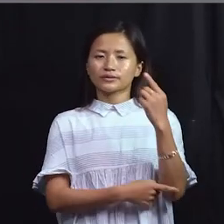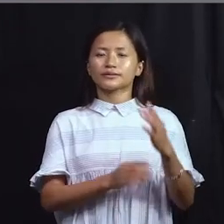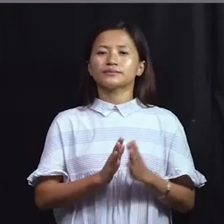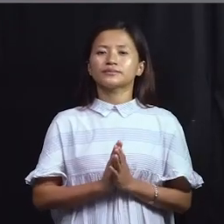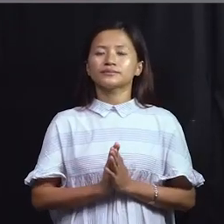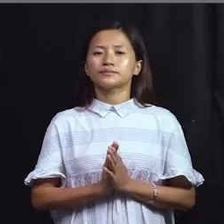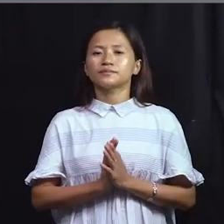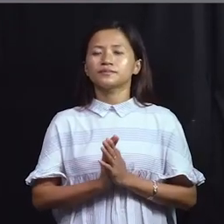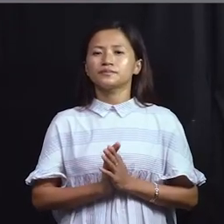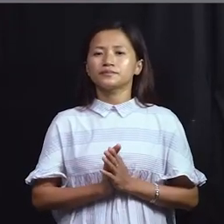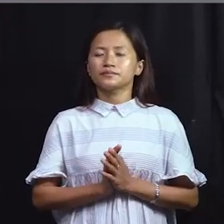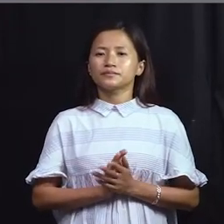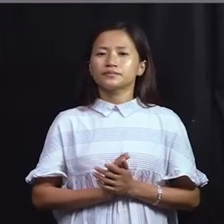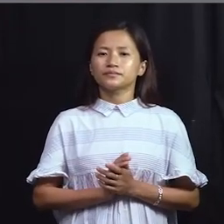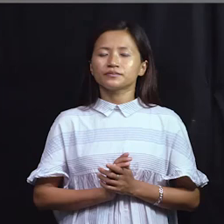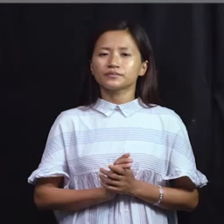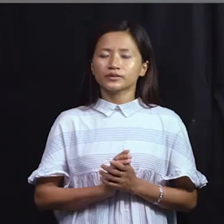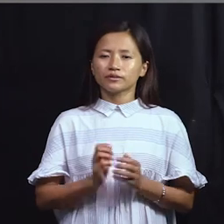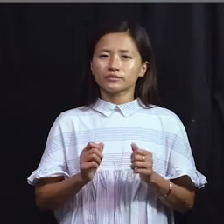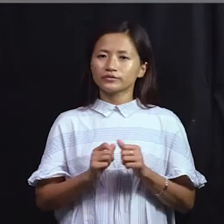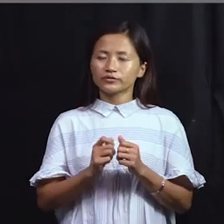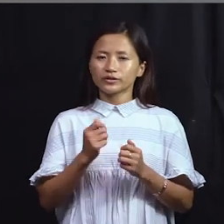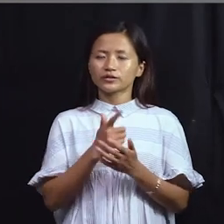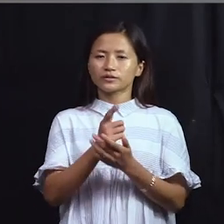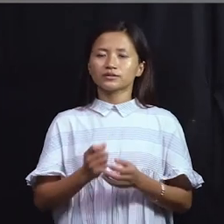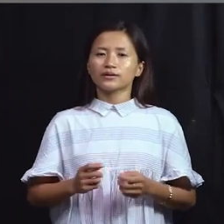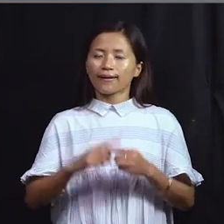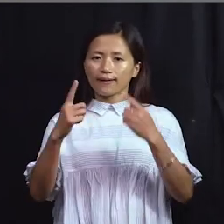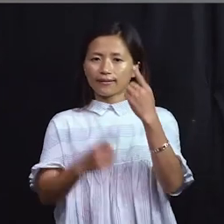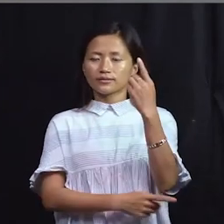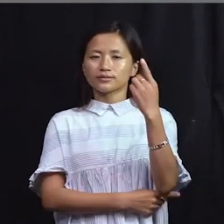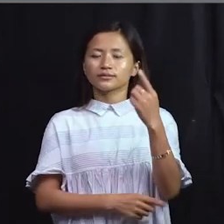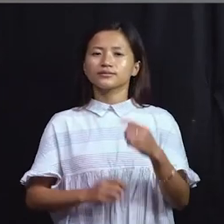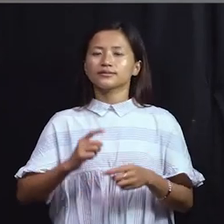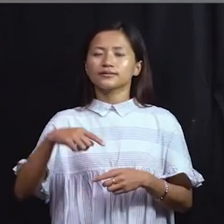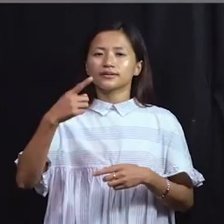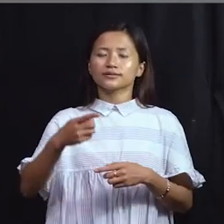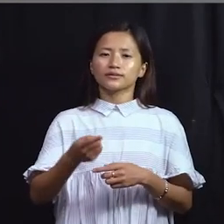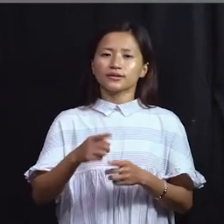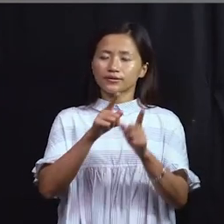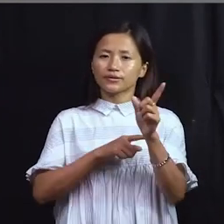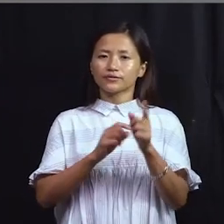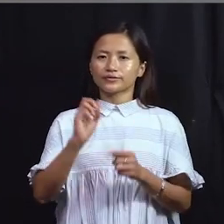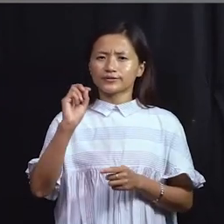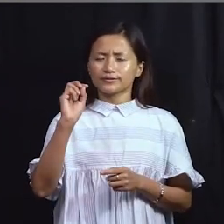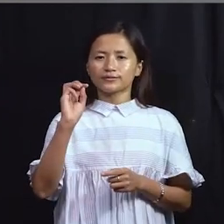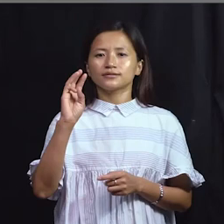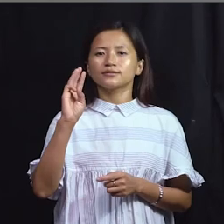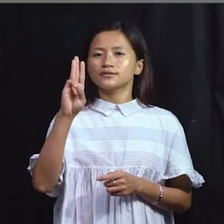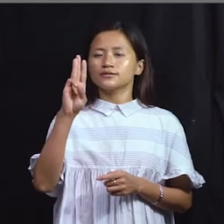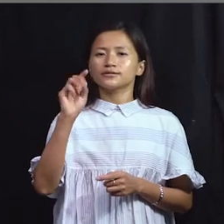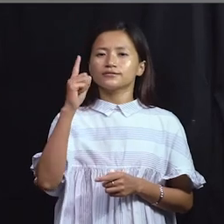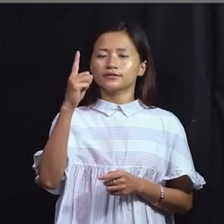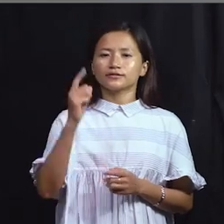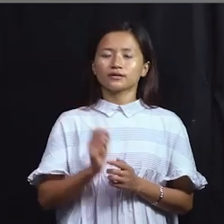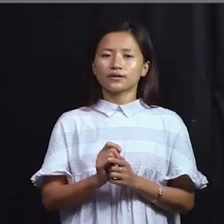in India, fiscal year starts on 1st April and it ends in the next year of 31st March or not.